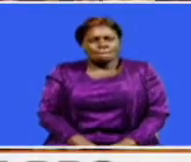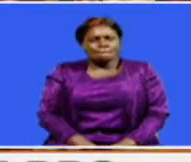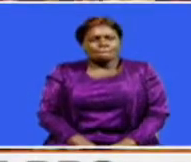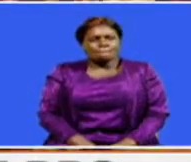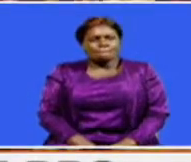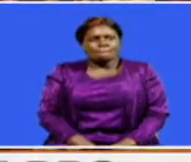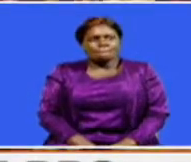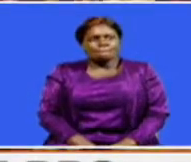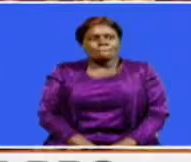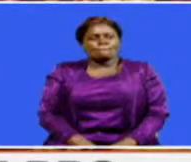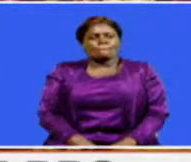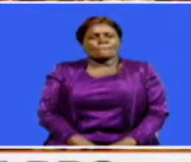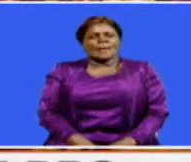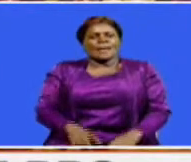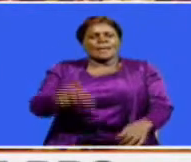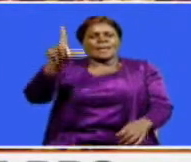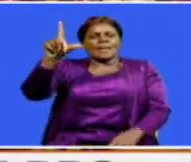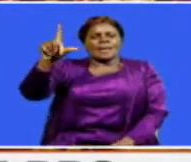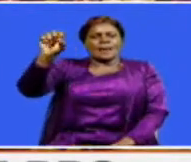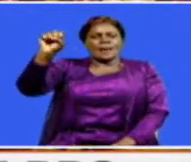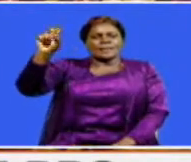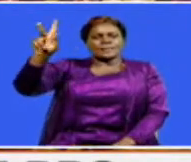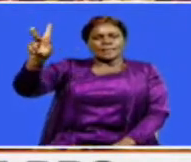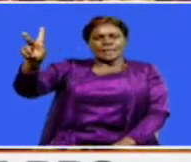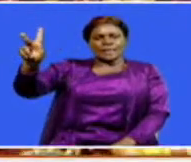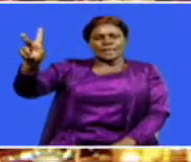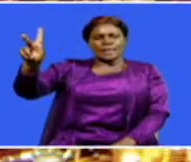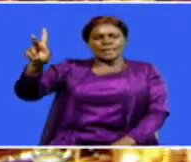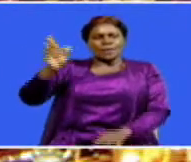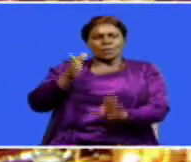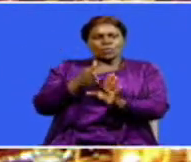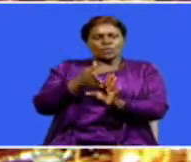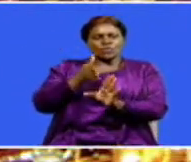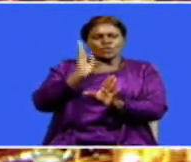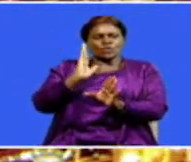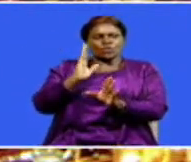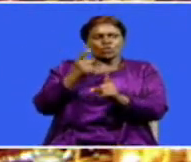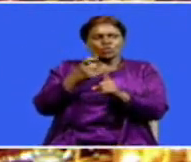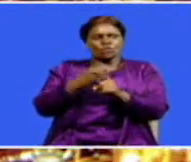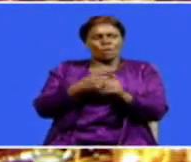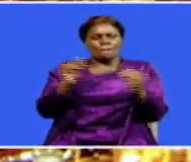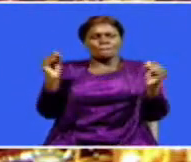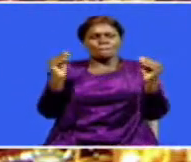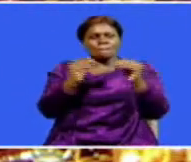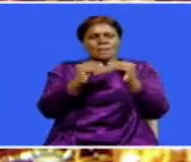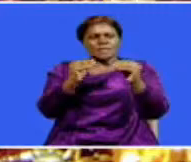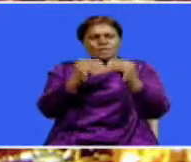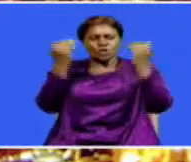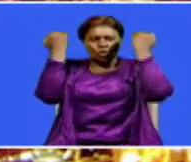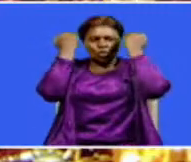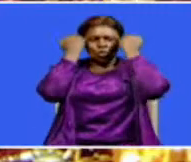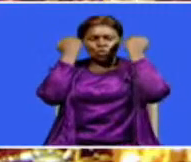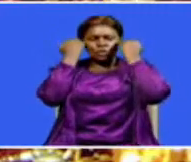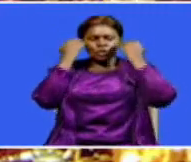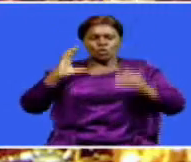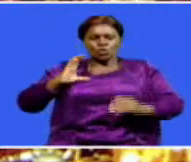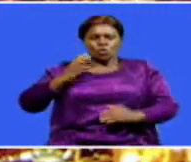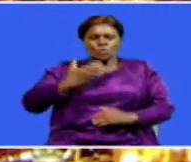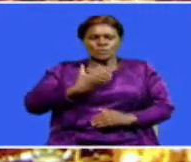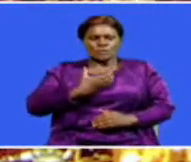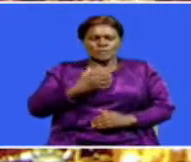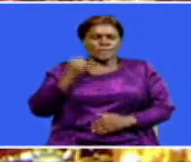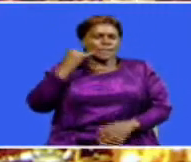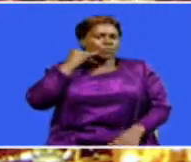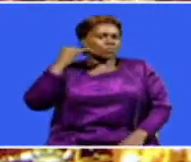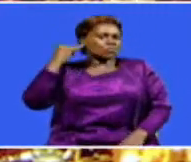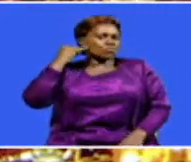Shifting focus, the Law Society of Kenya has withdrawn from the barbench meetings and the Court Users Committee in